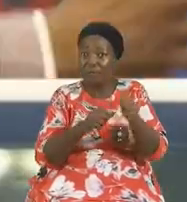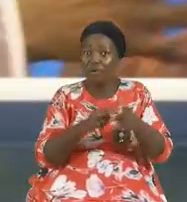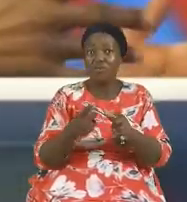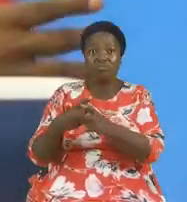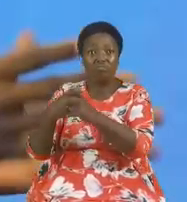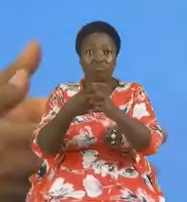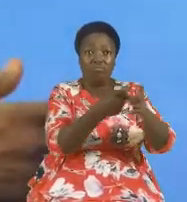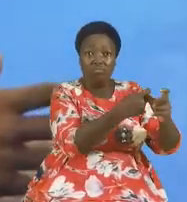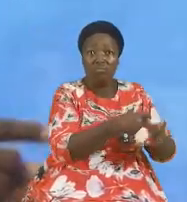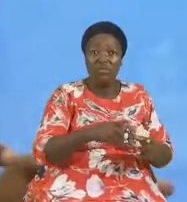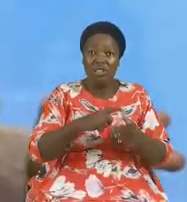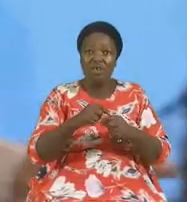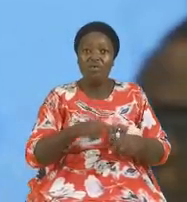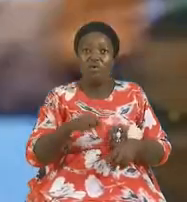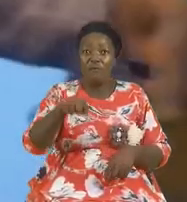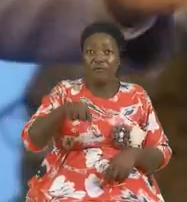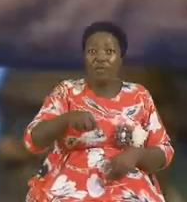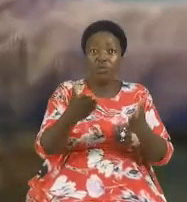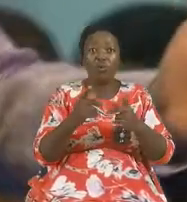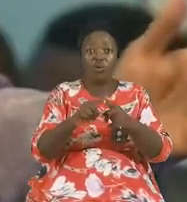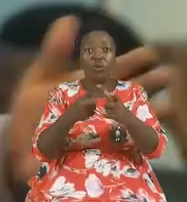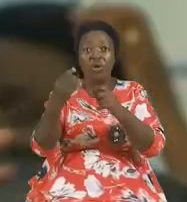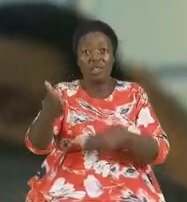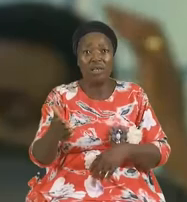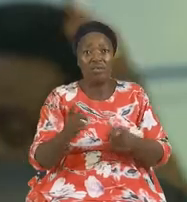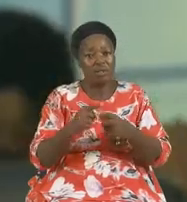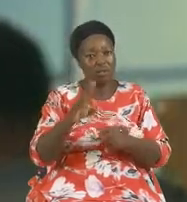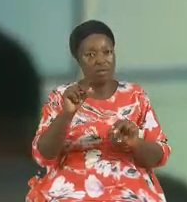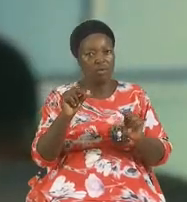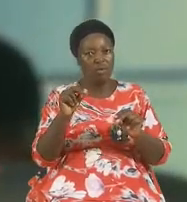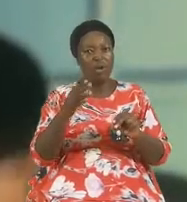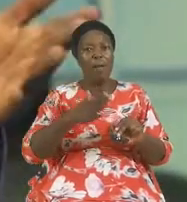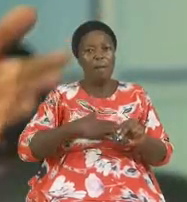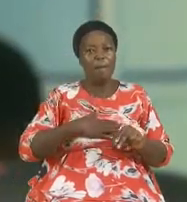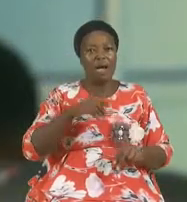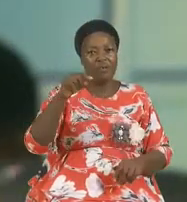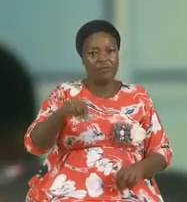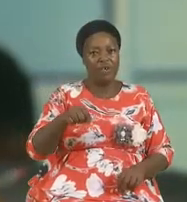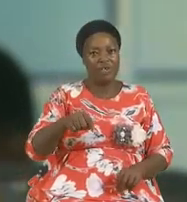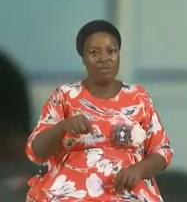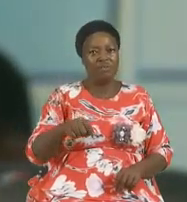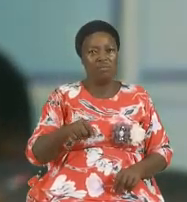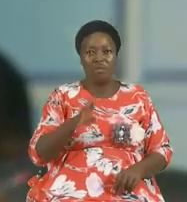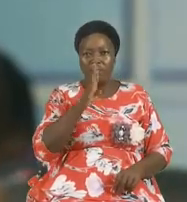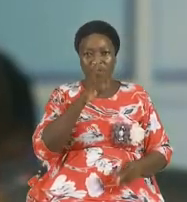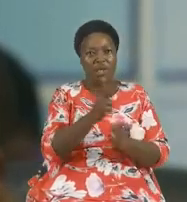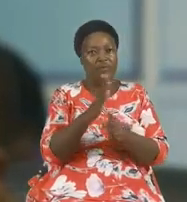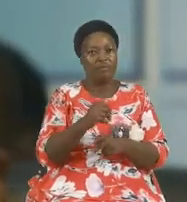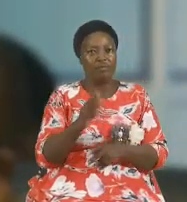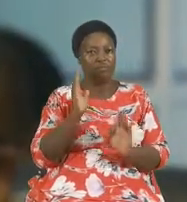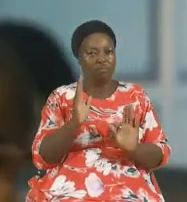are doing something somewhere and then everybody is running there and your feet want to run there, you